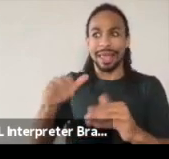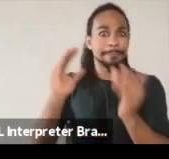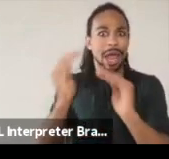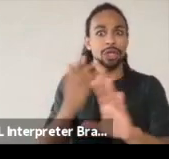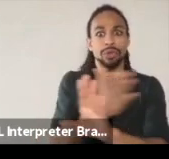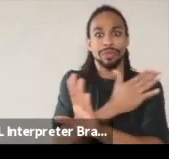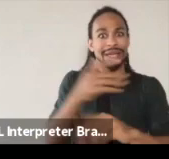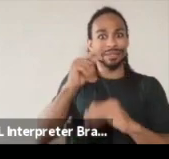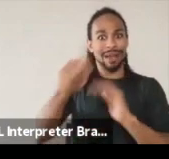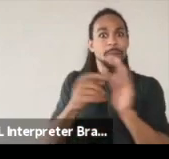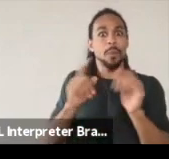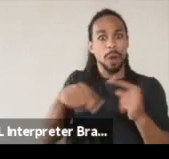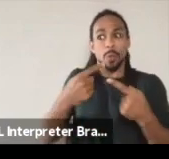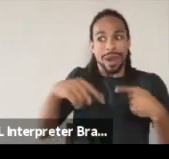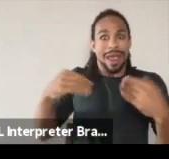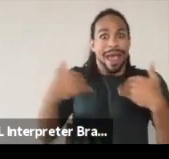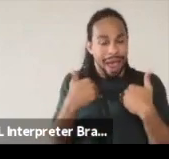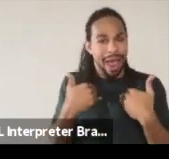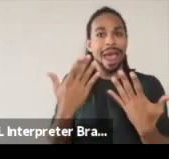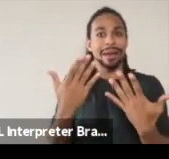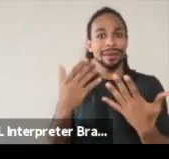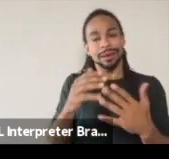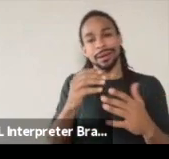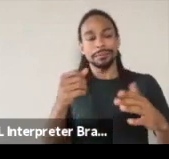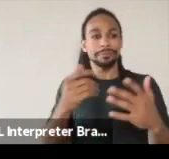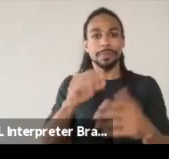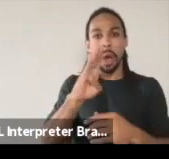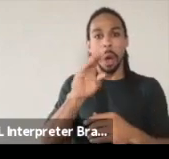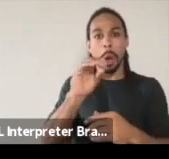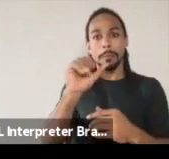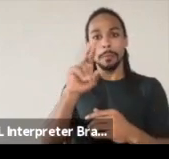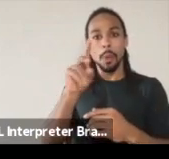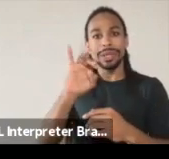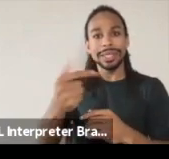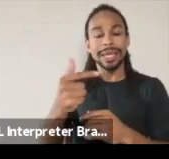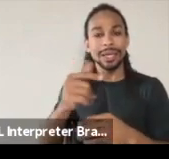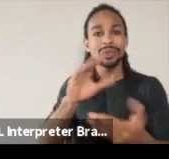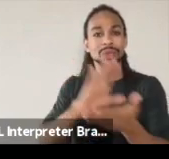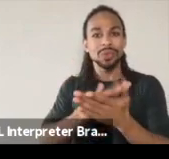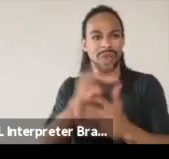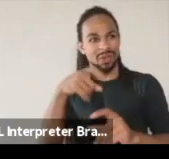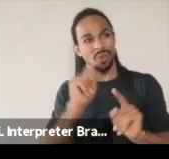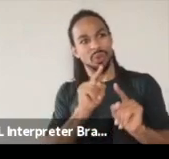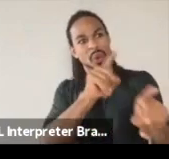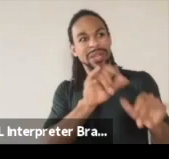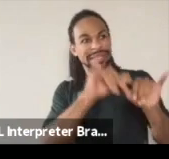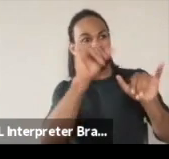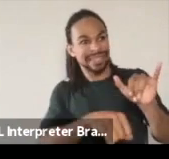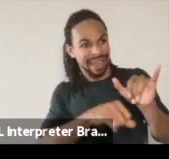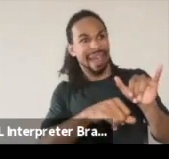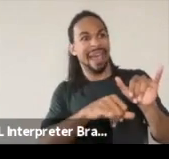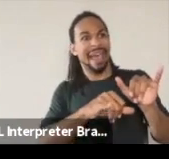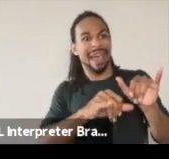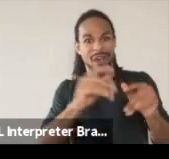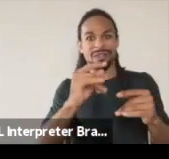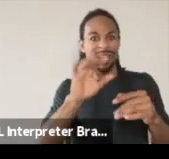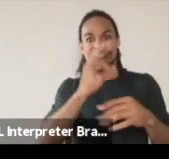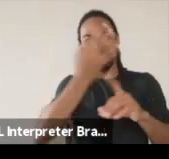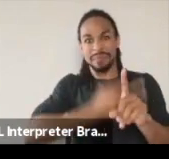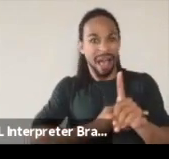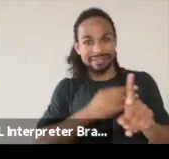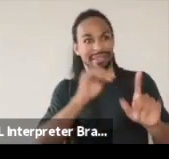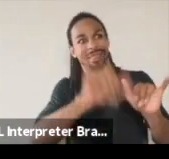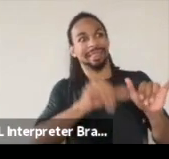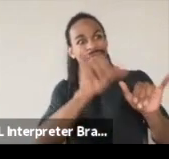me around the fact that it is so necessary for us to find alternatives. So we were trying to figure that out. And all of